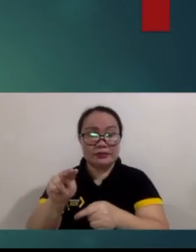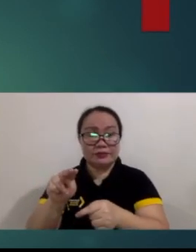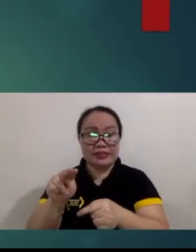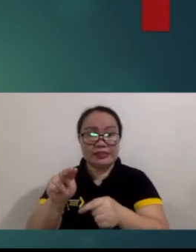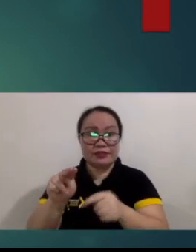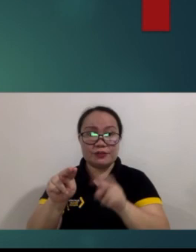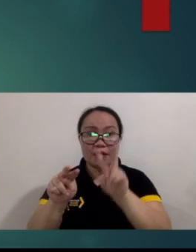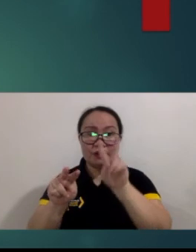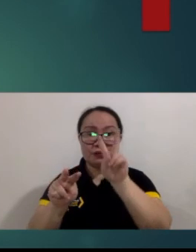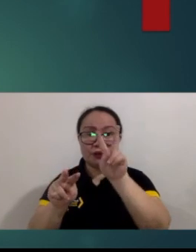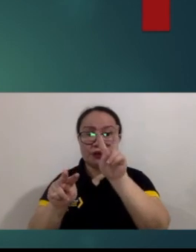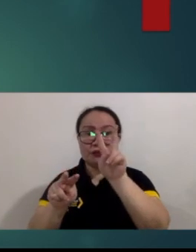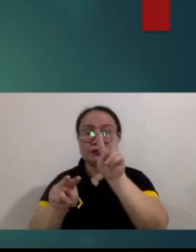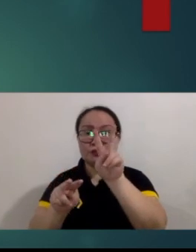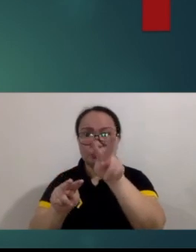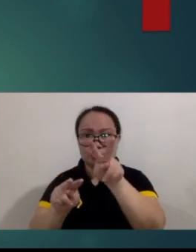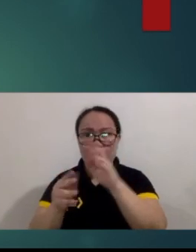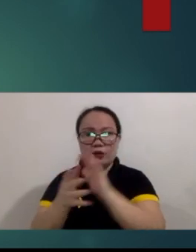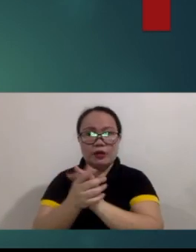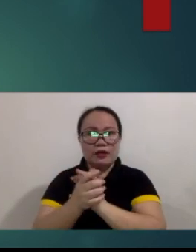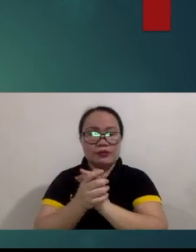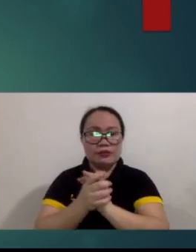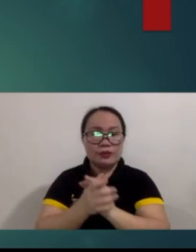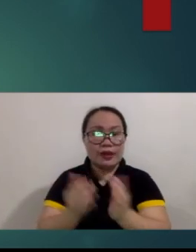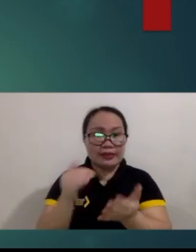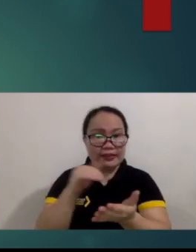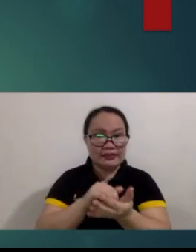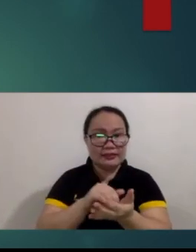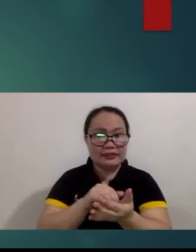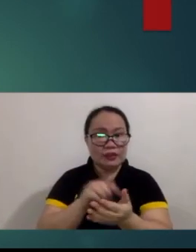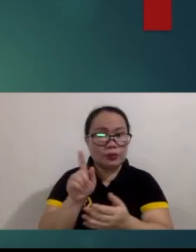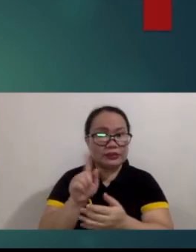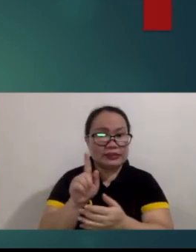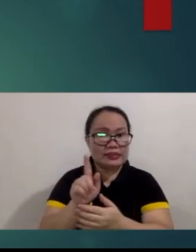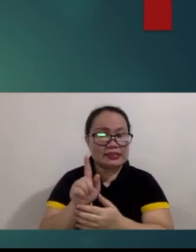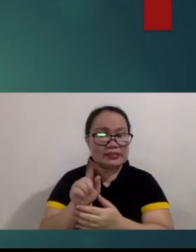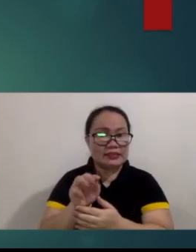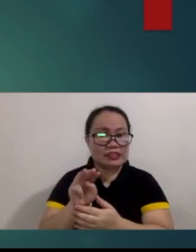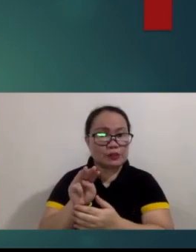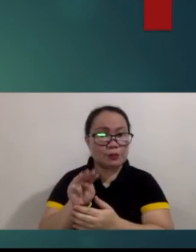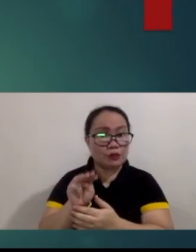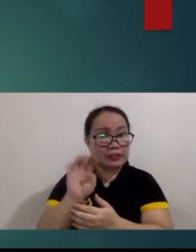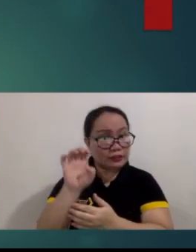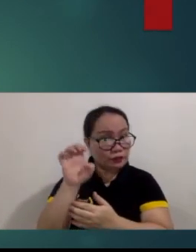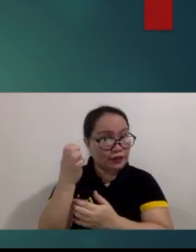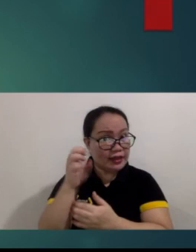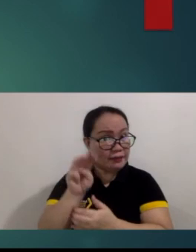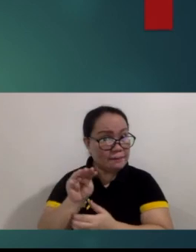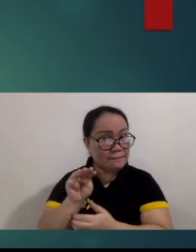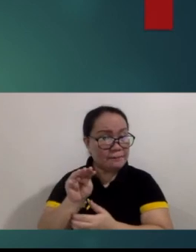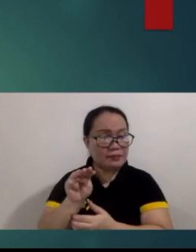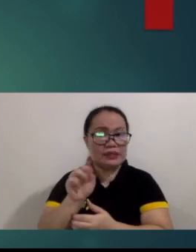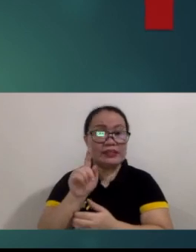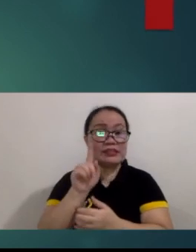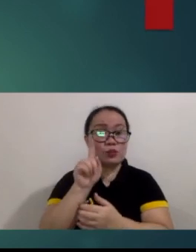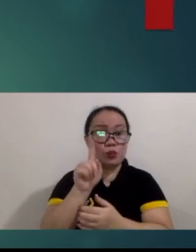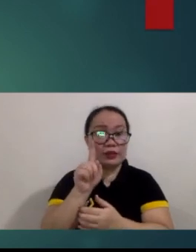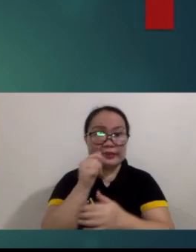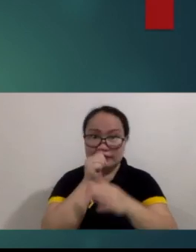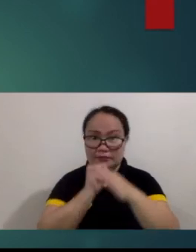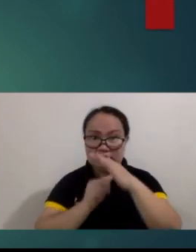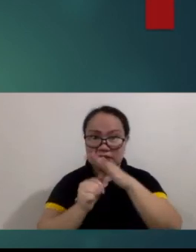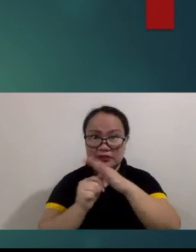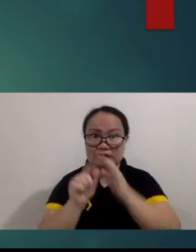Mn raised to the power of 2. So again, what is the exponent of m? It's